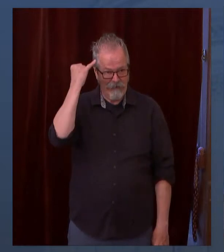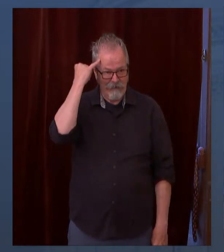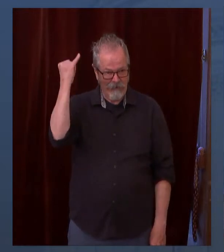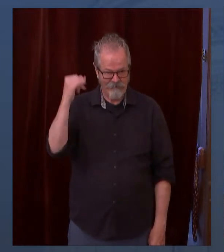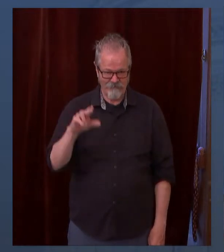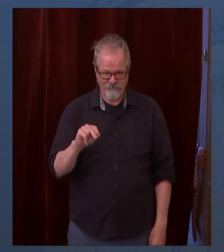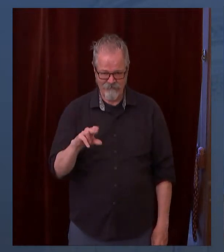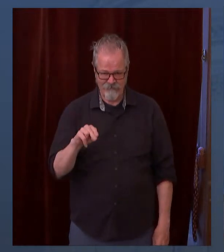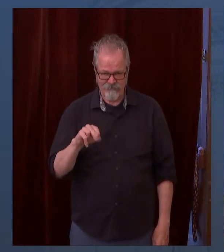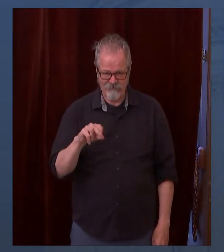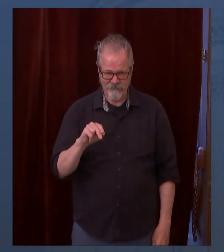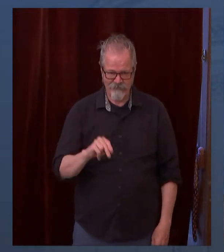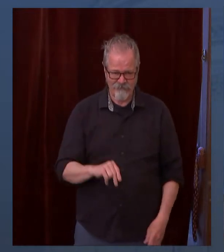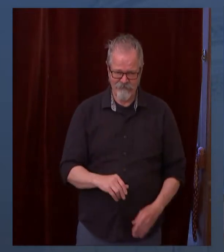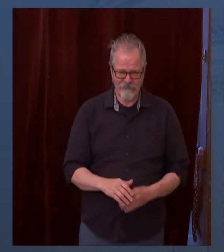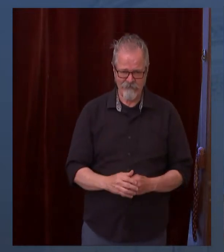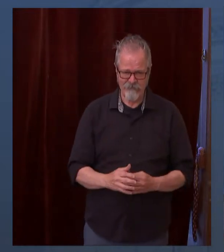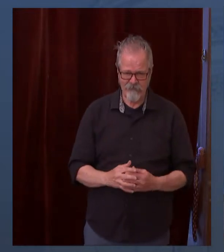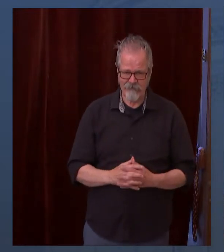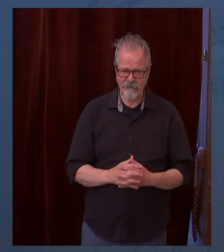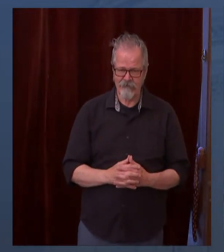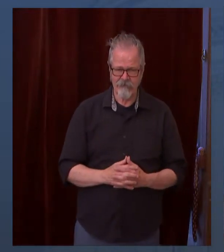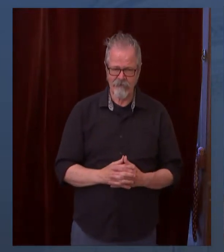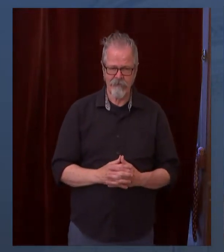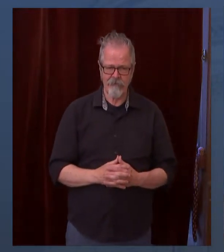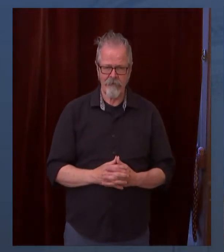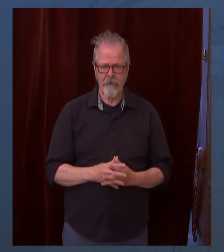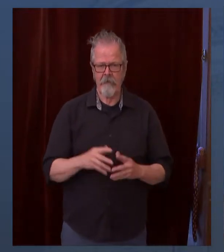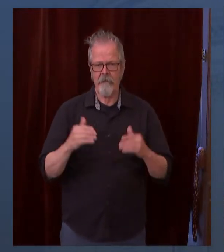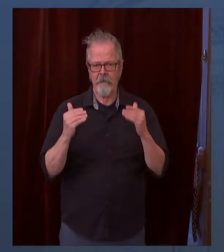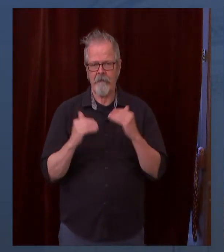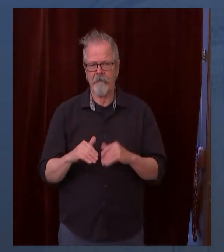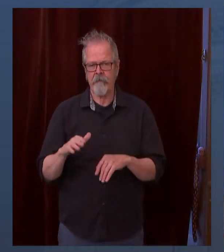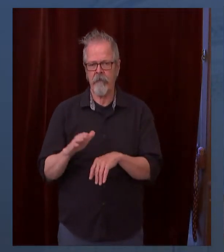Next, we'll go to Keith Eldridge with Common Core. Go ahead, Keith.